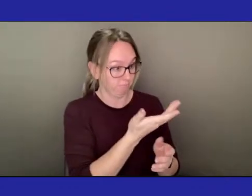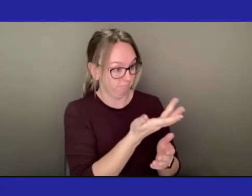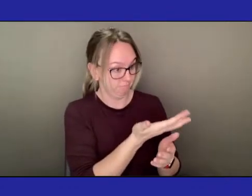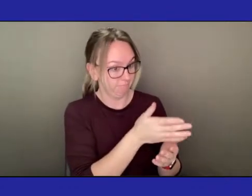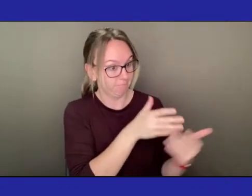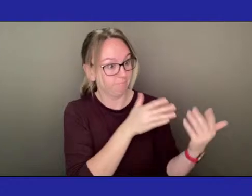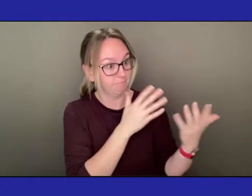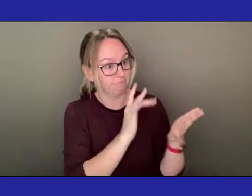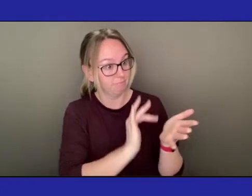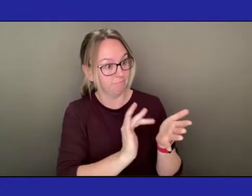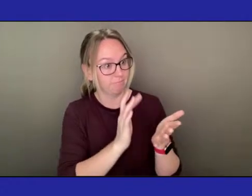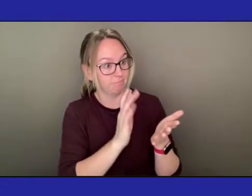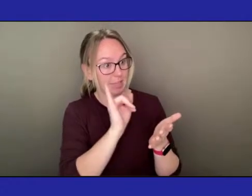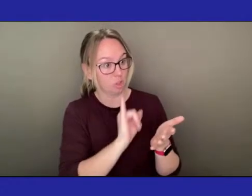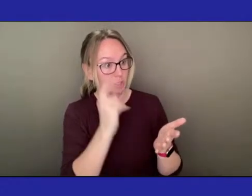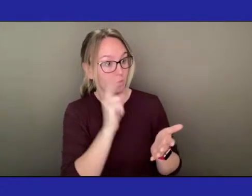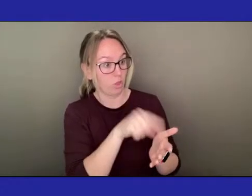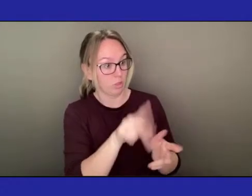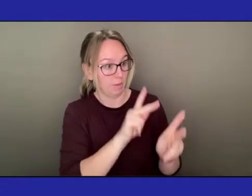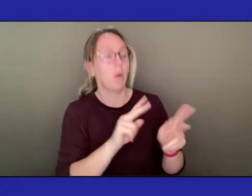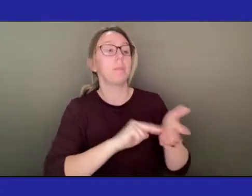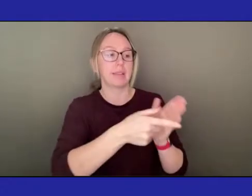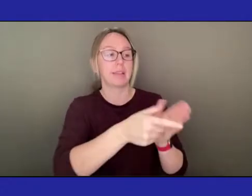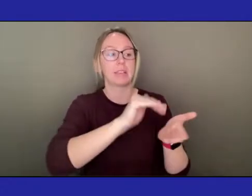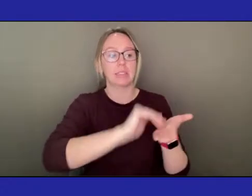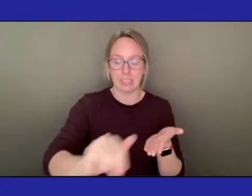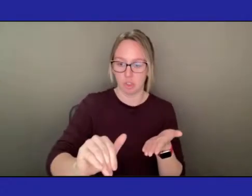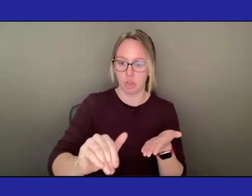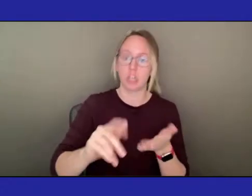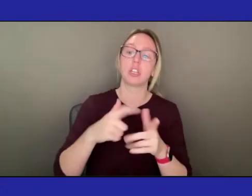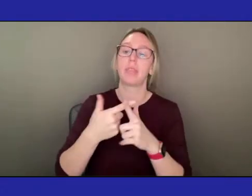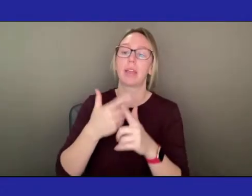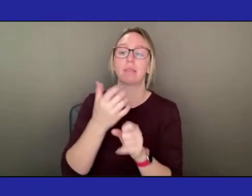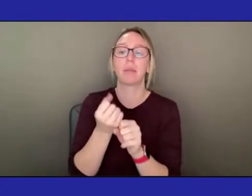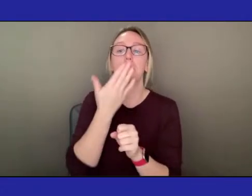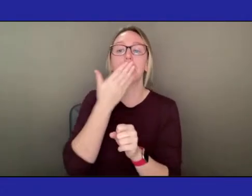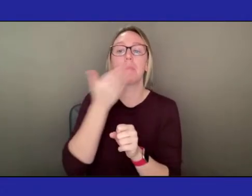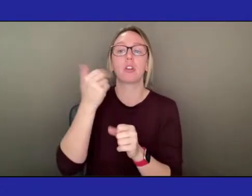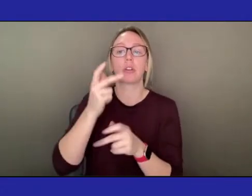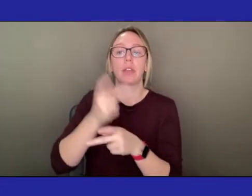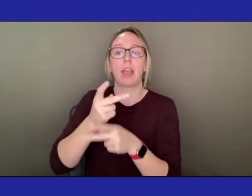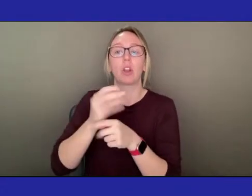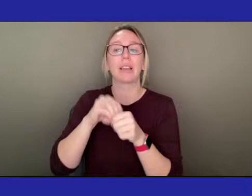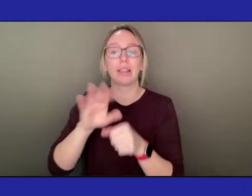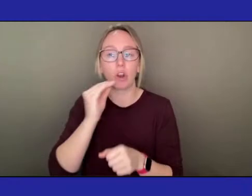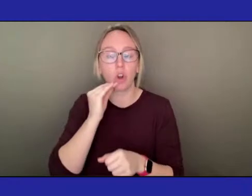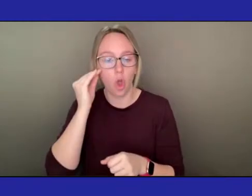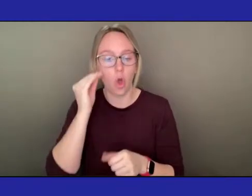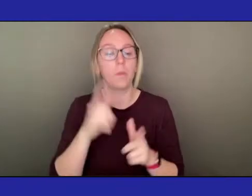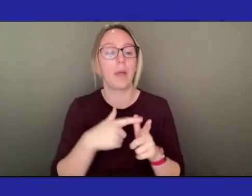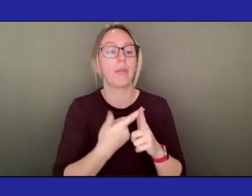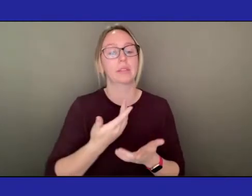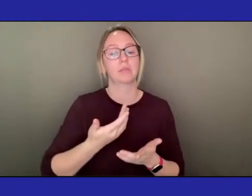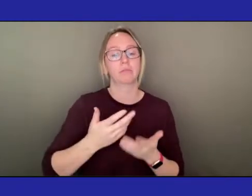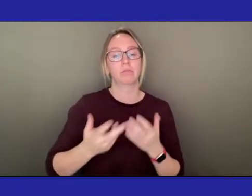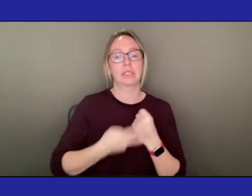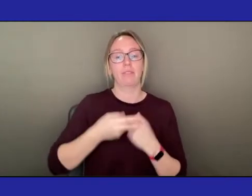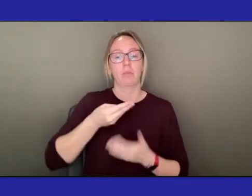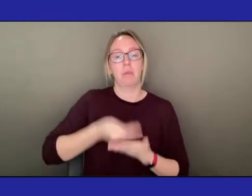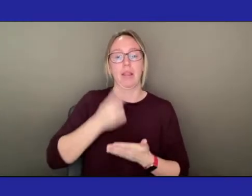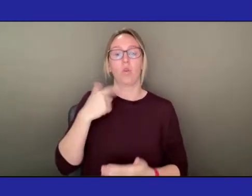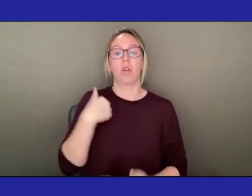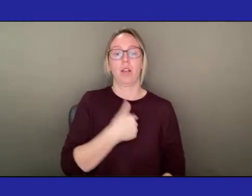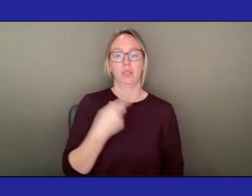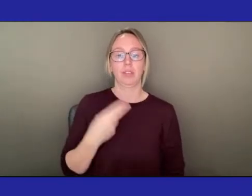often in better quality of life for the patient and then savings for H&H as well. Yeah, I think there's so many direct and indirect components. It'll be